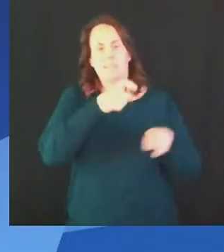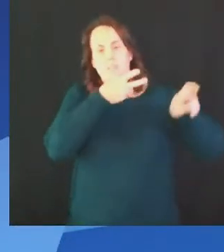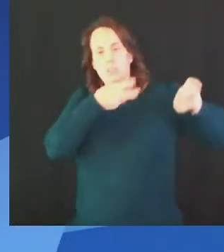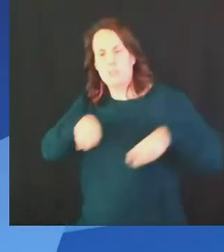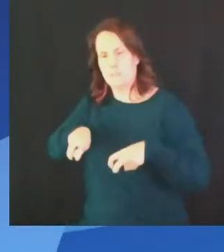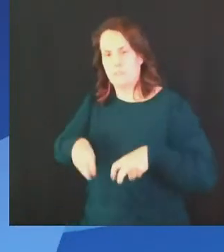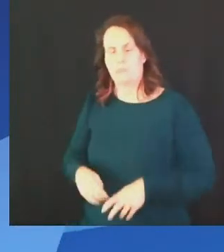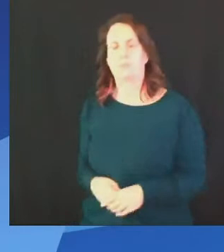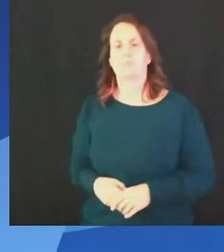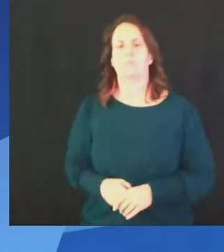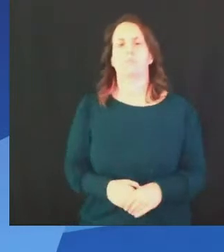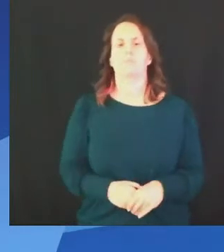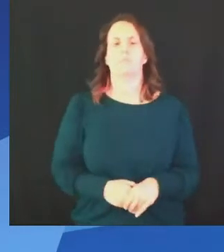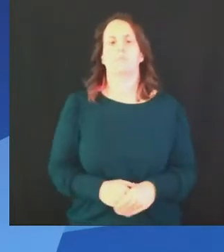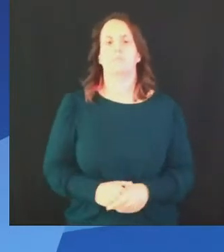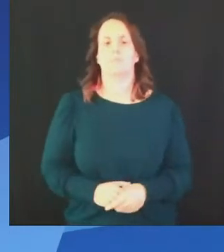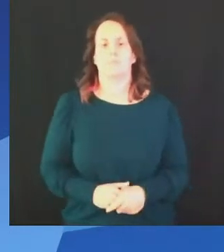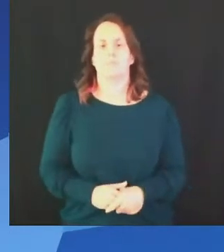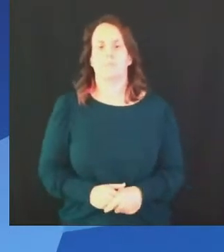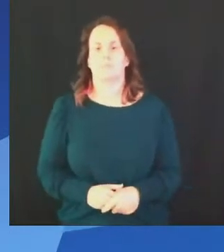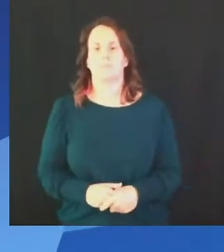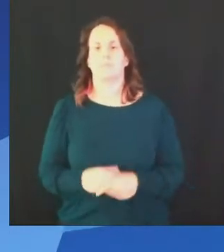John?